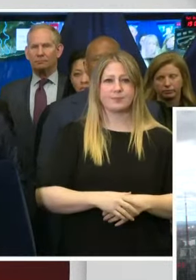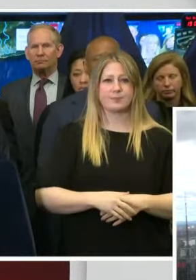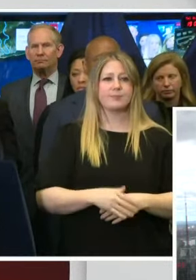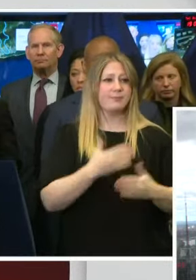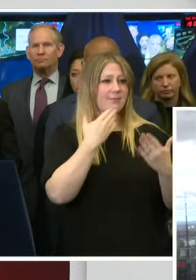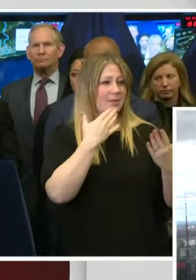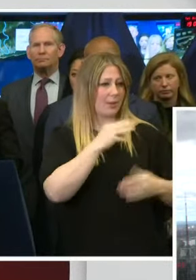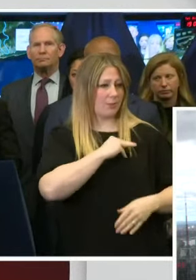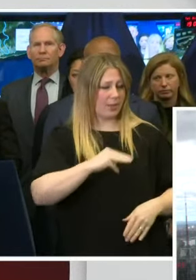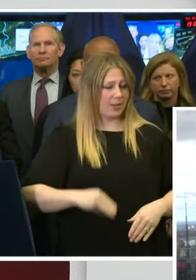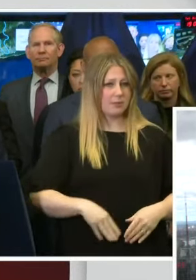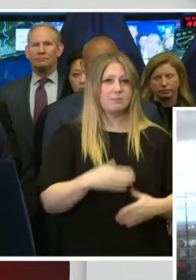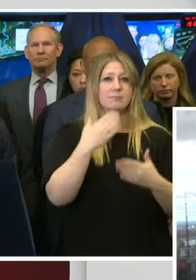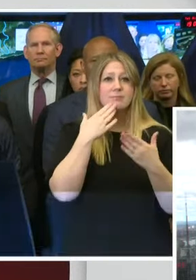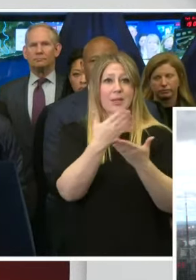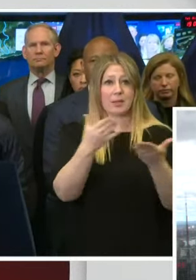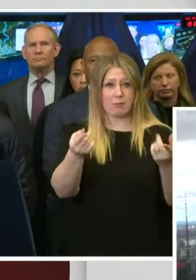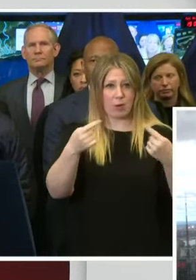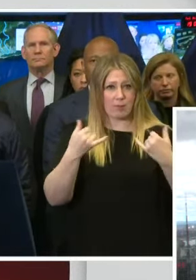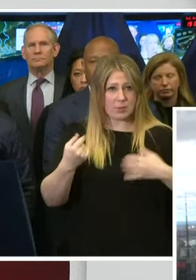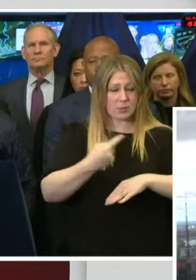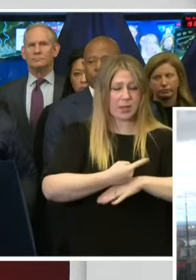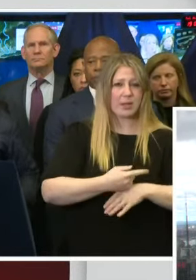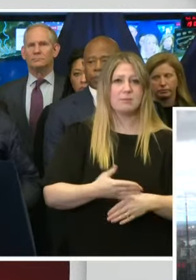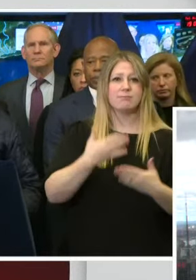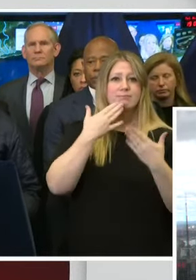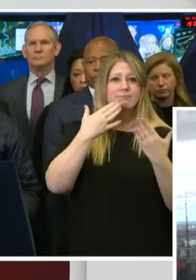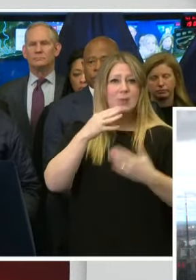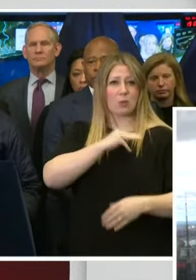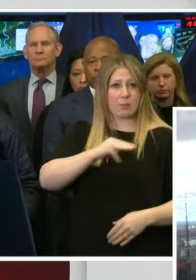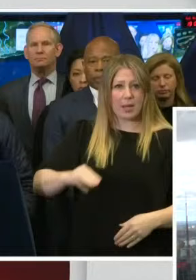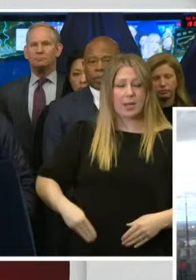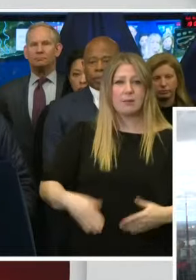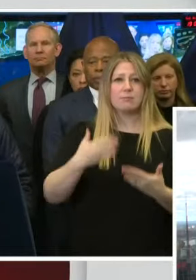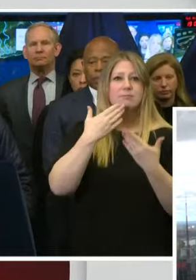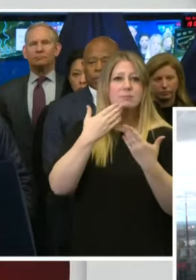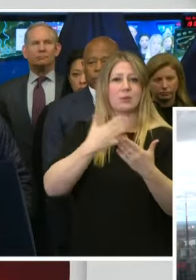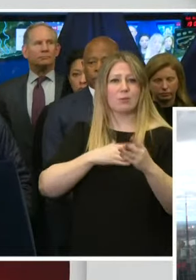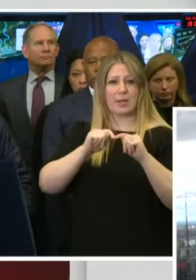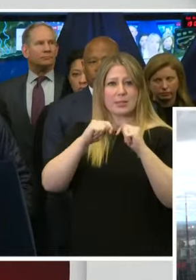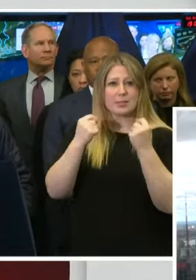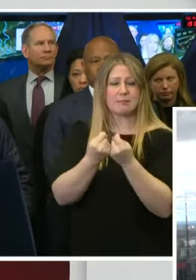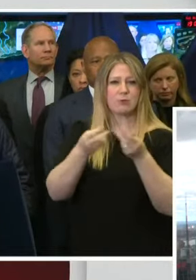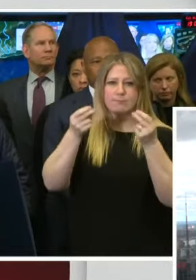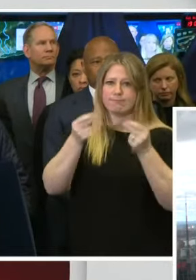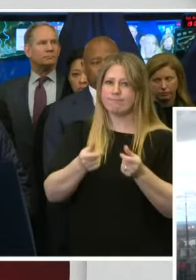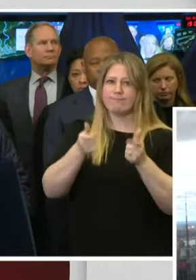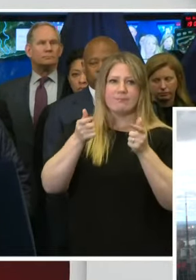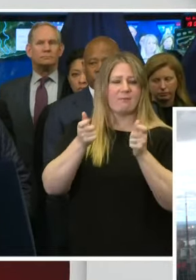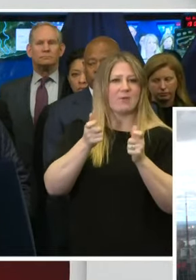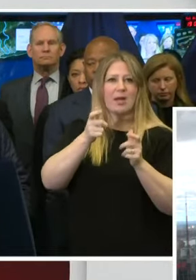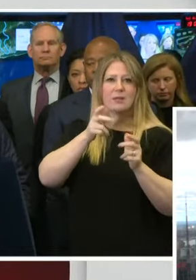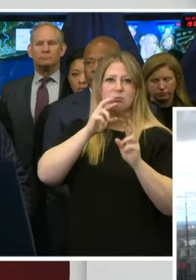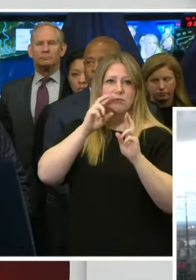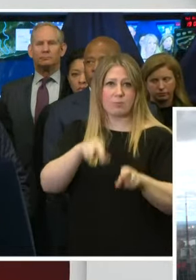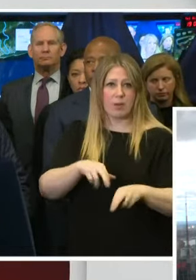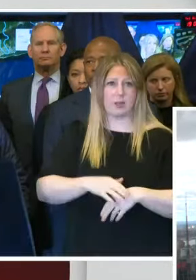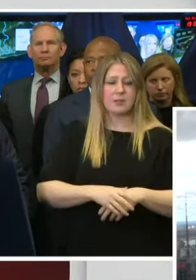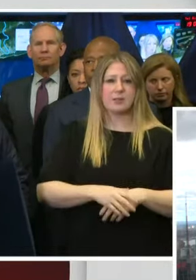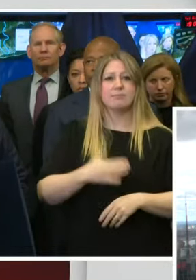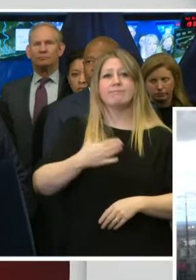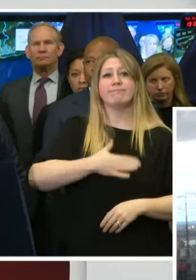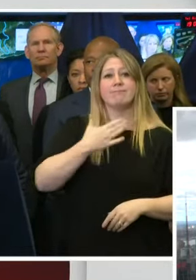Thank you all so much for being here today. Thank you, Mr. Mayor. Thank you to my colleagues for their quick and speedy response to this. I'm pleased to report that there are